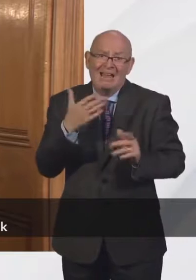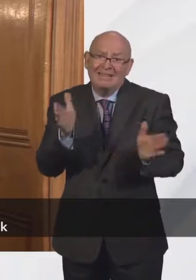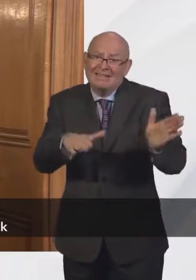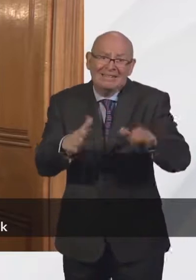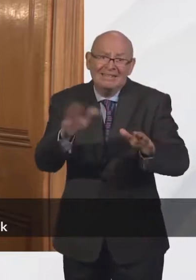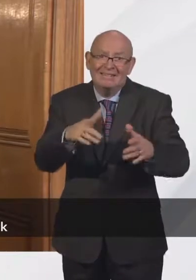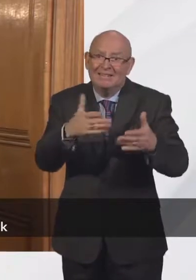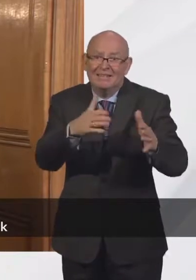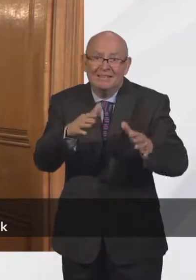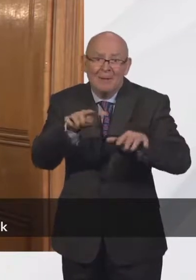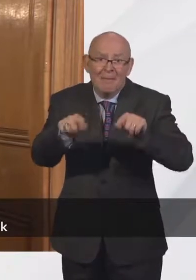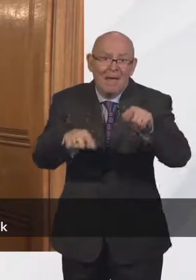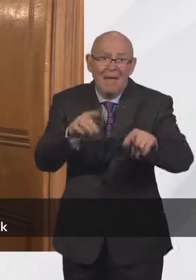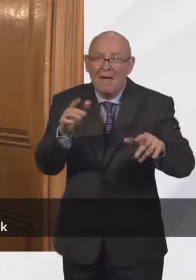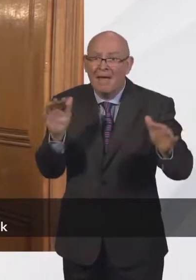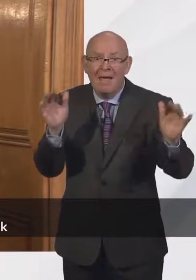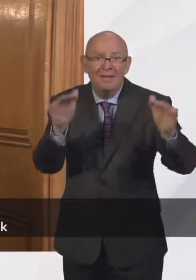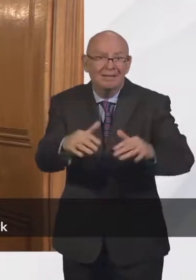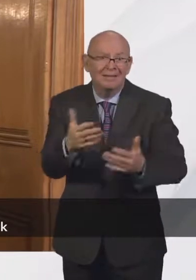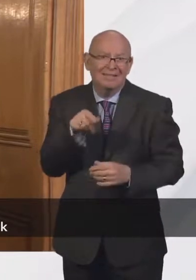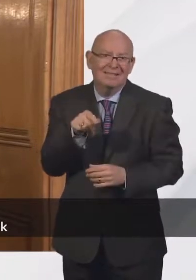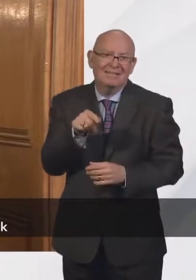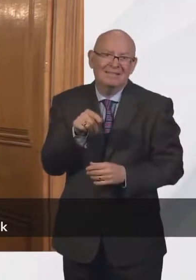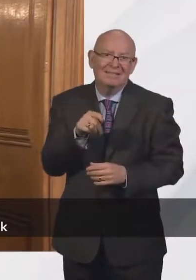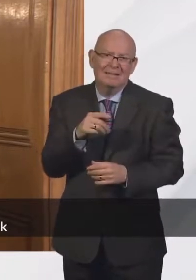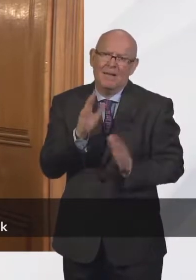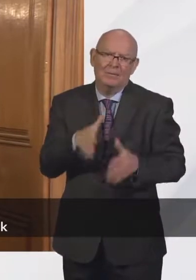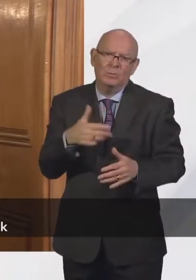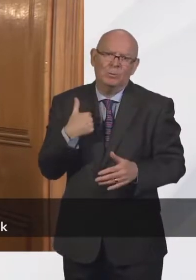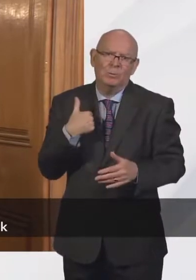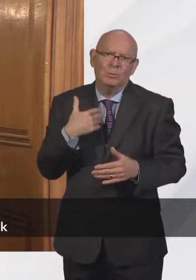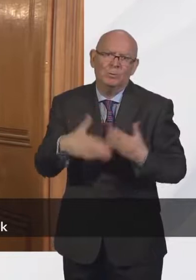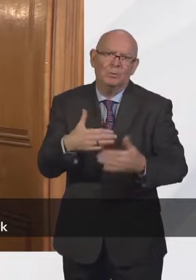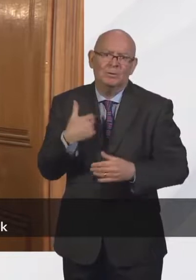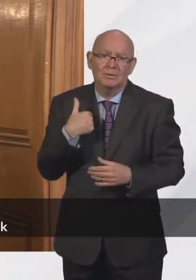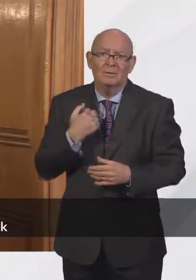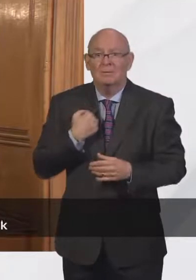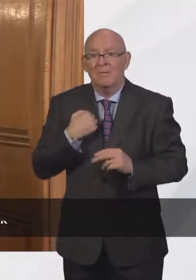that we hope that there will be positive and allow businesses to